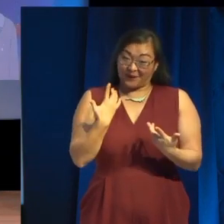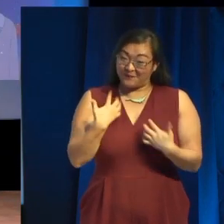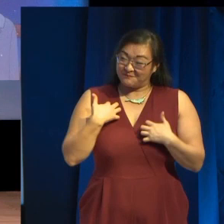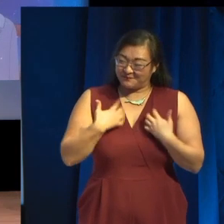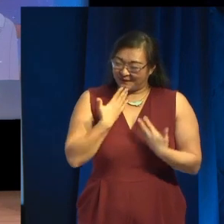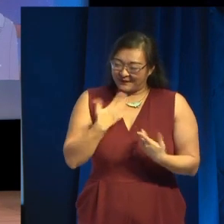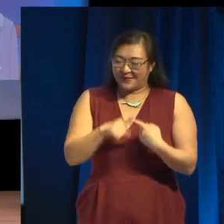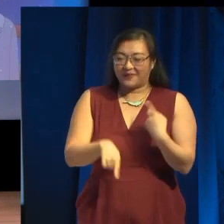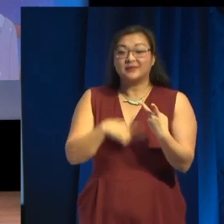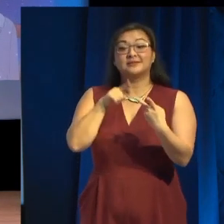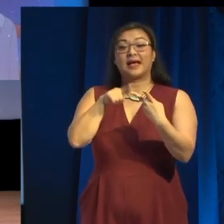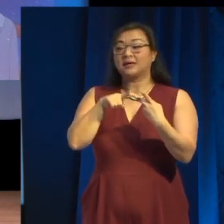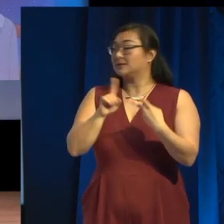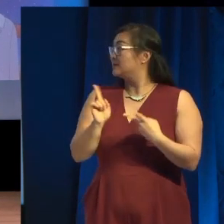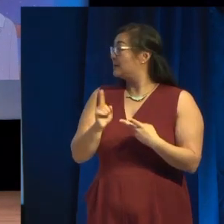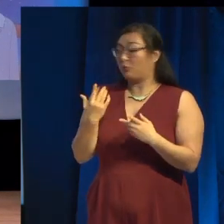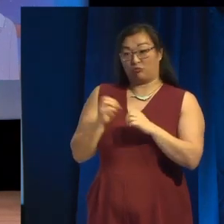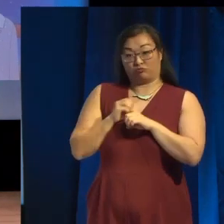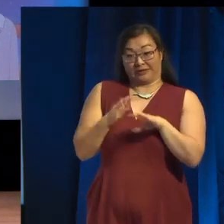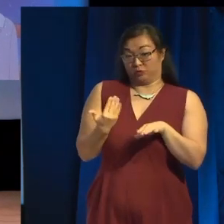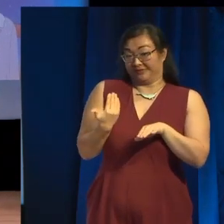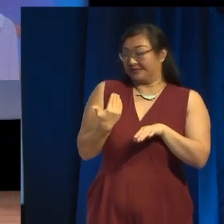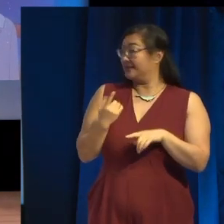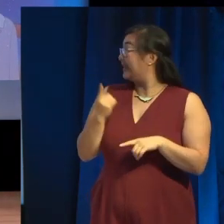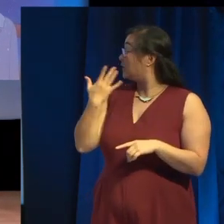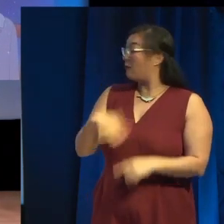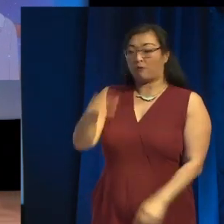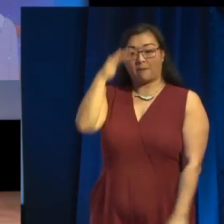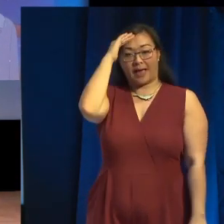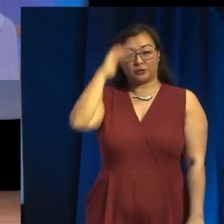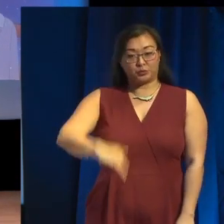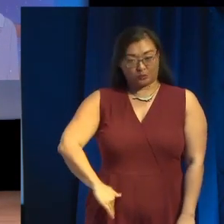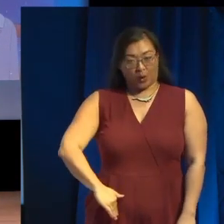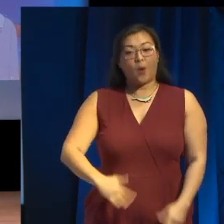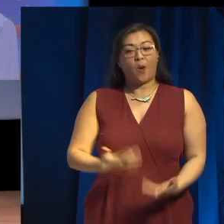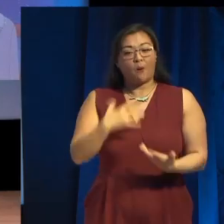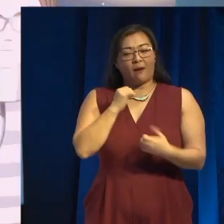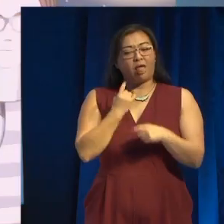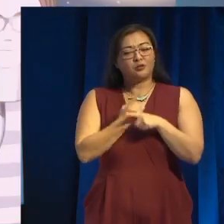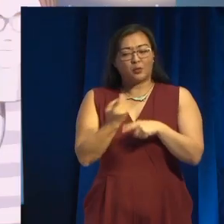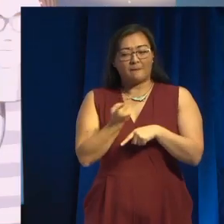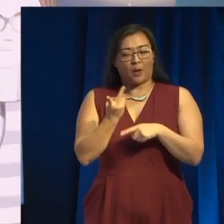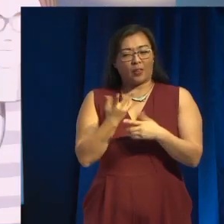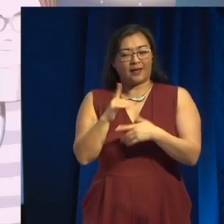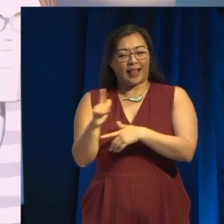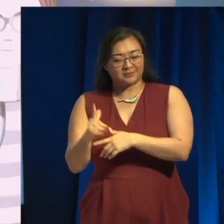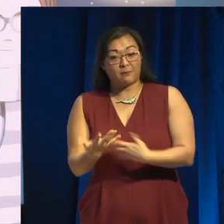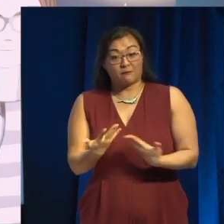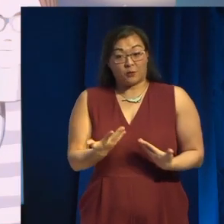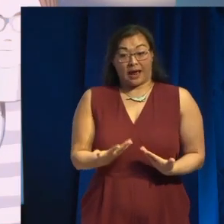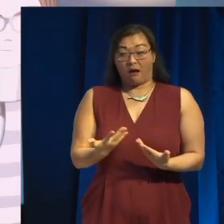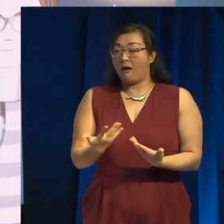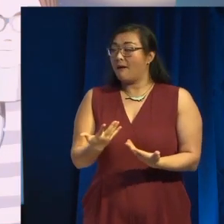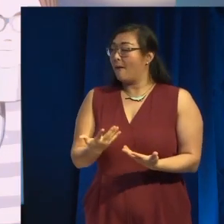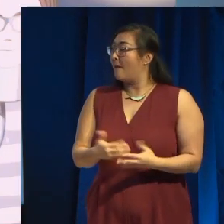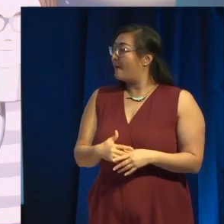game, which we released recently, is From Head to Toe. I'm going to talk about them a little later. But for now, I'll start